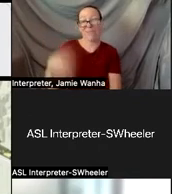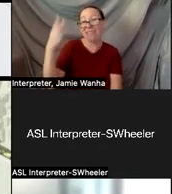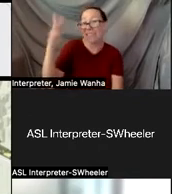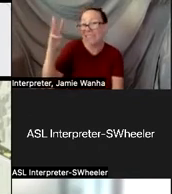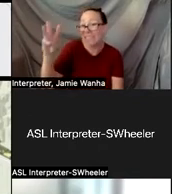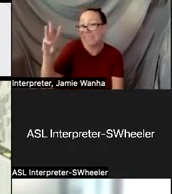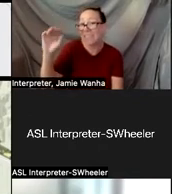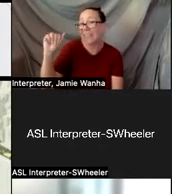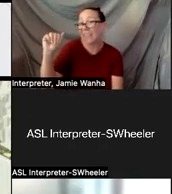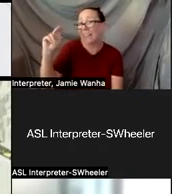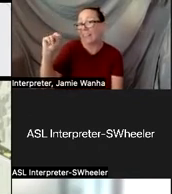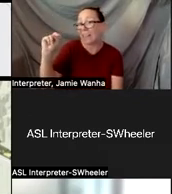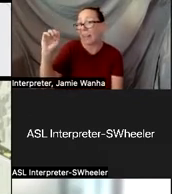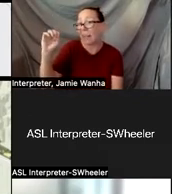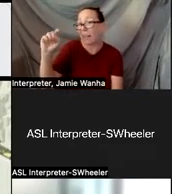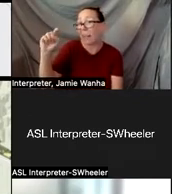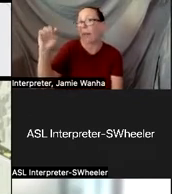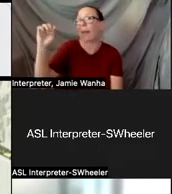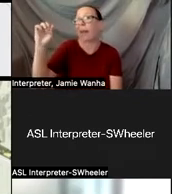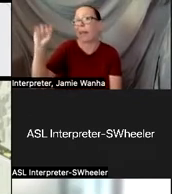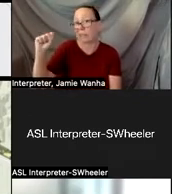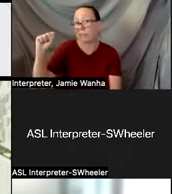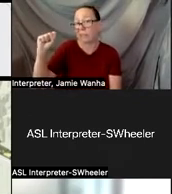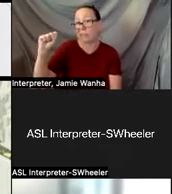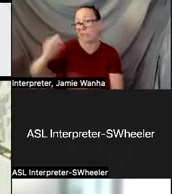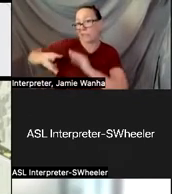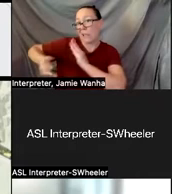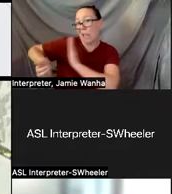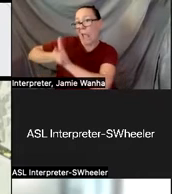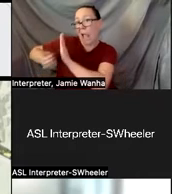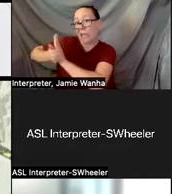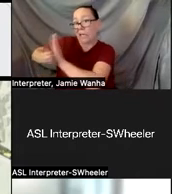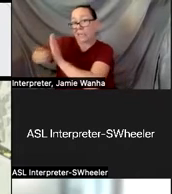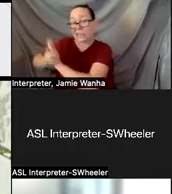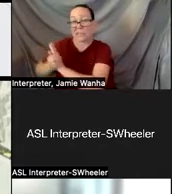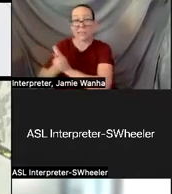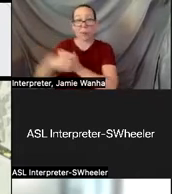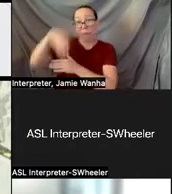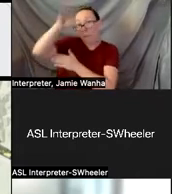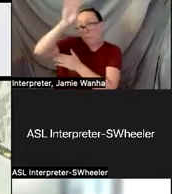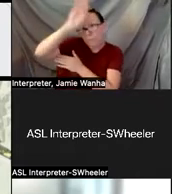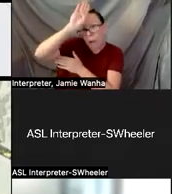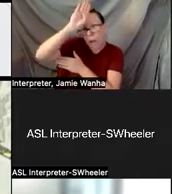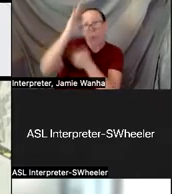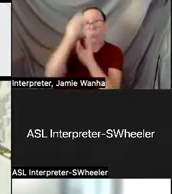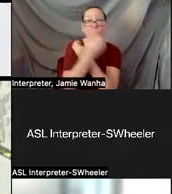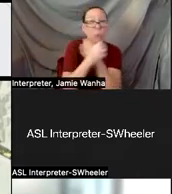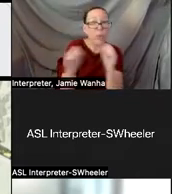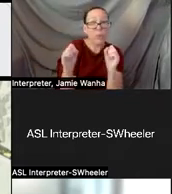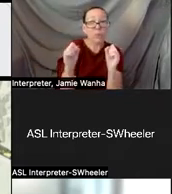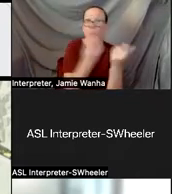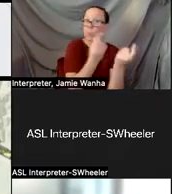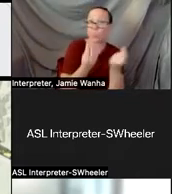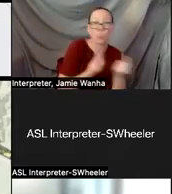in it, things like what fire and rescue will do, what law enforcement will do, public health,